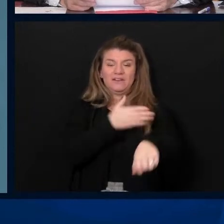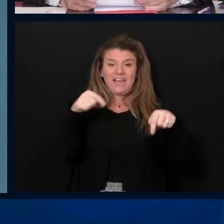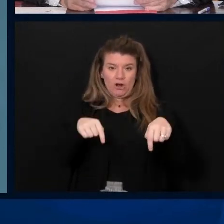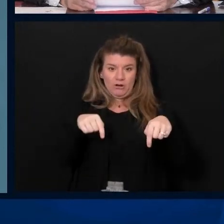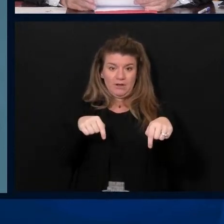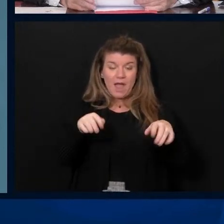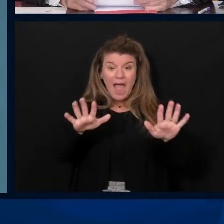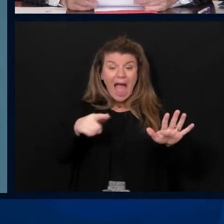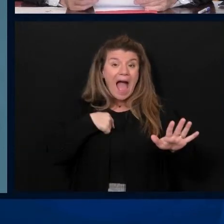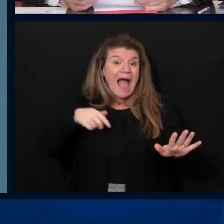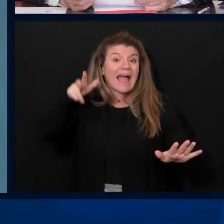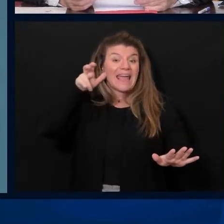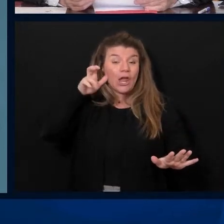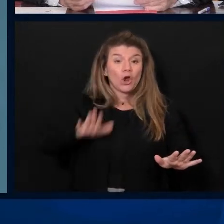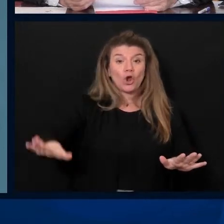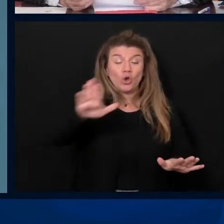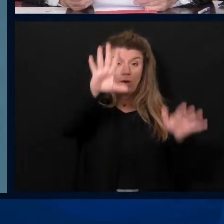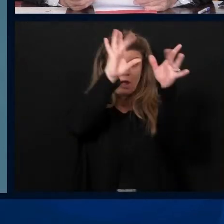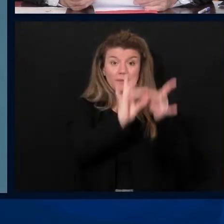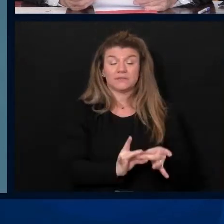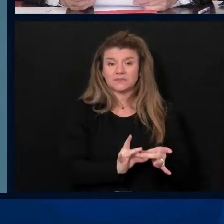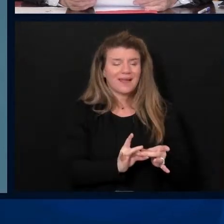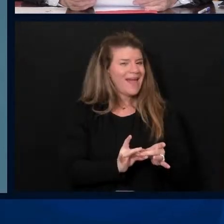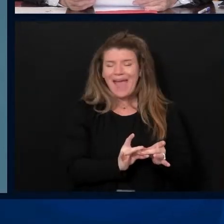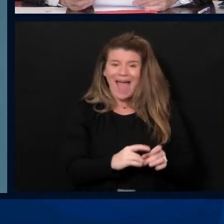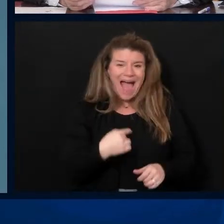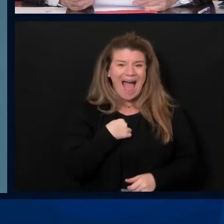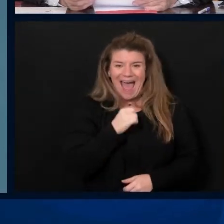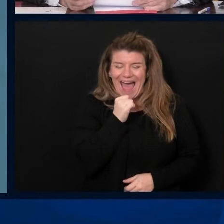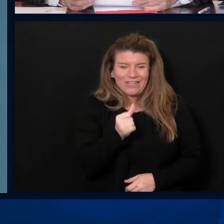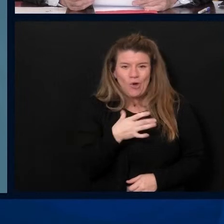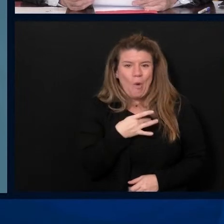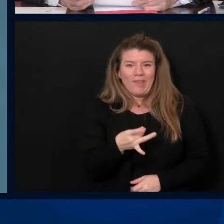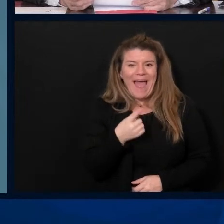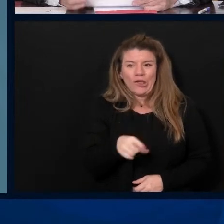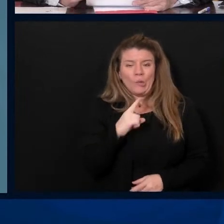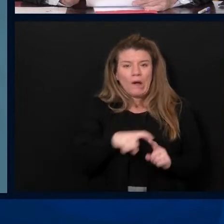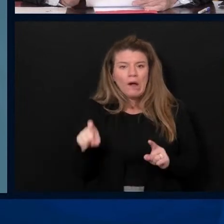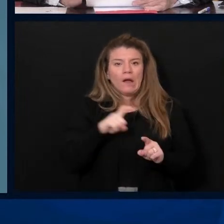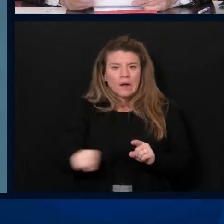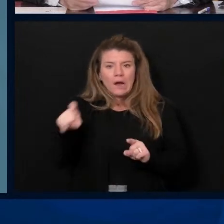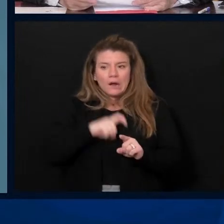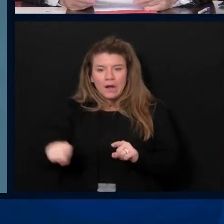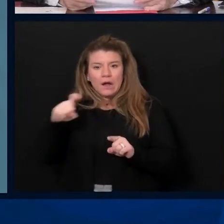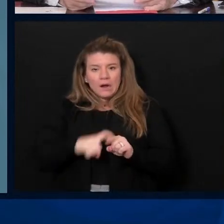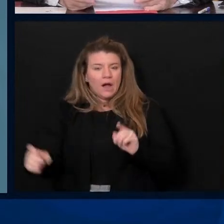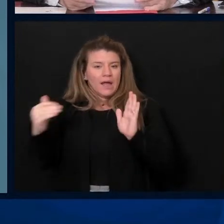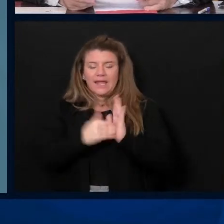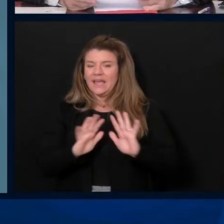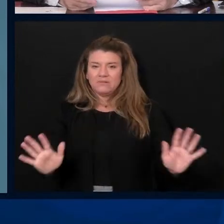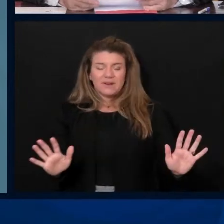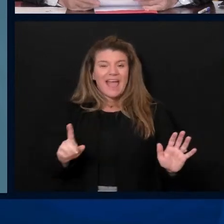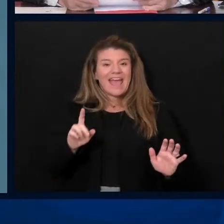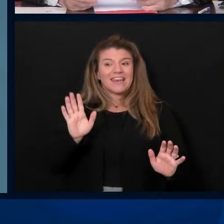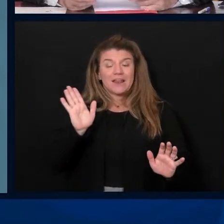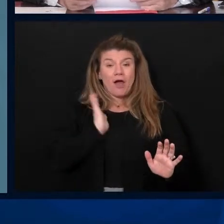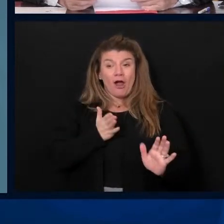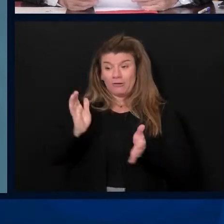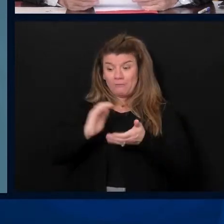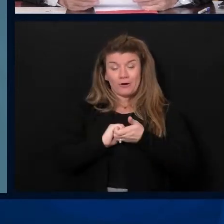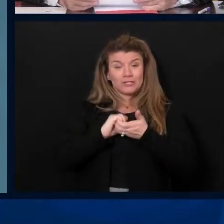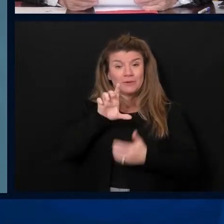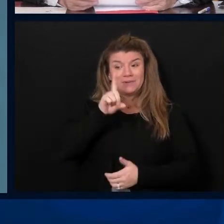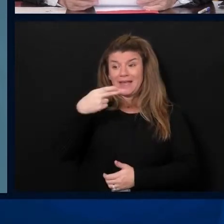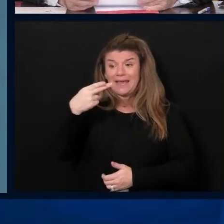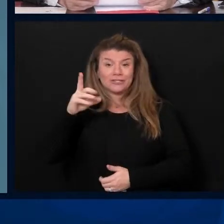I hear you, and I don't like the fact that you're having to call and call and call. And the great people at DHHR and all the other people